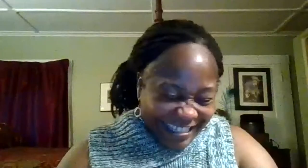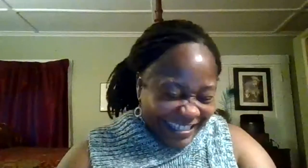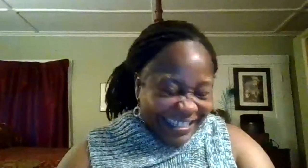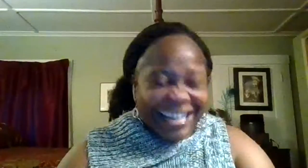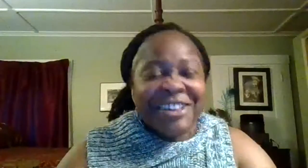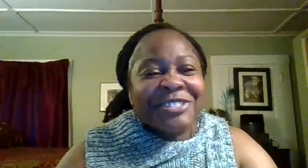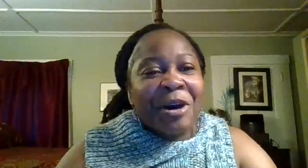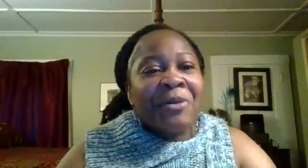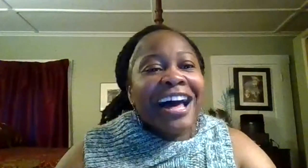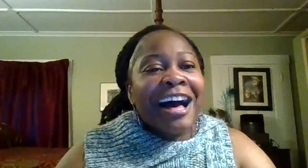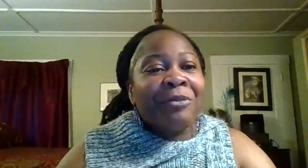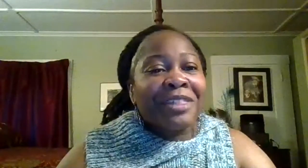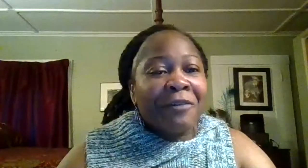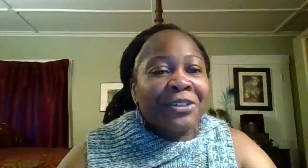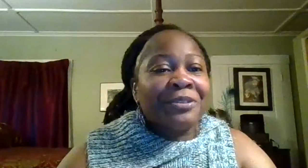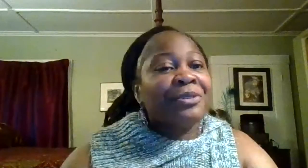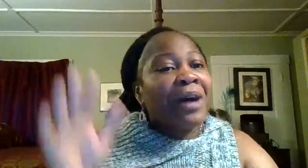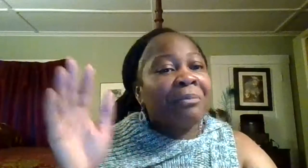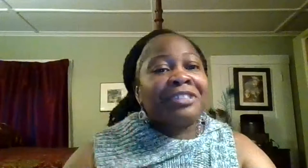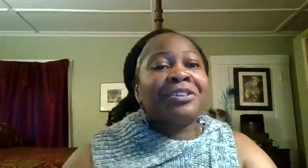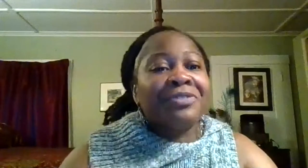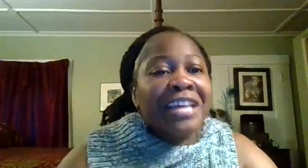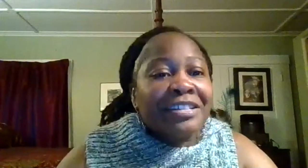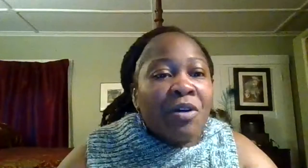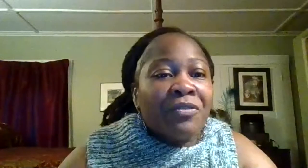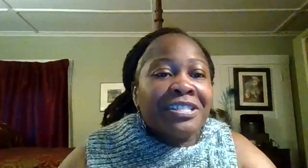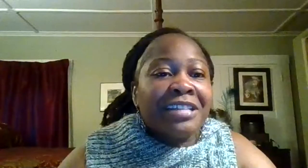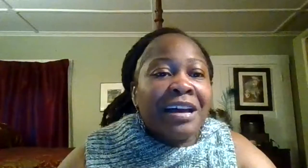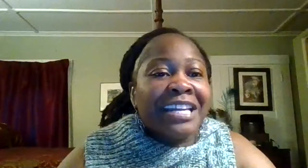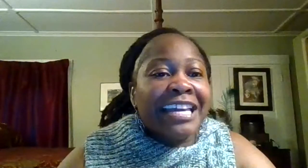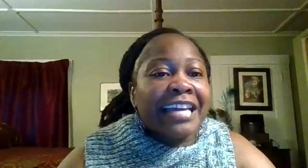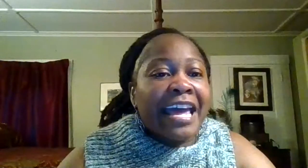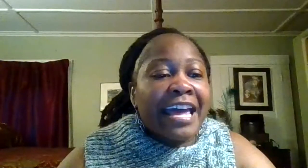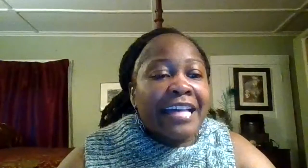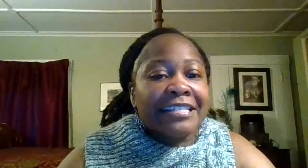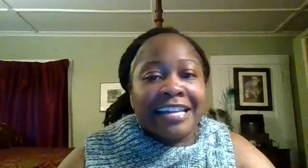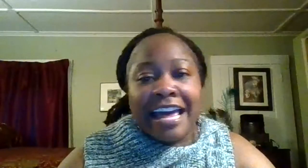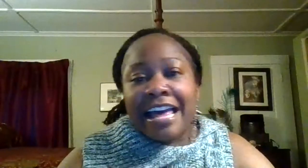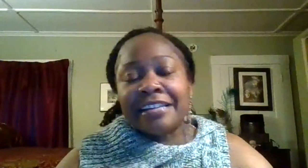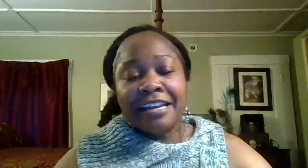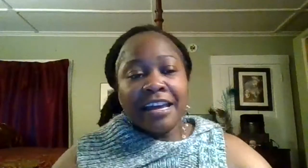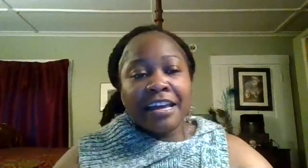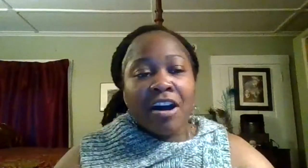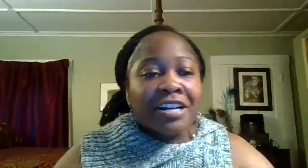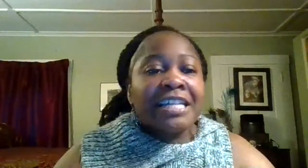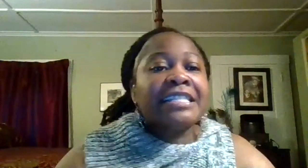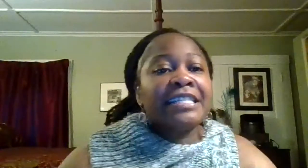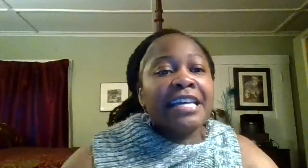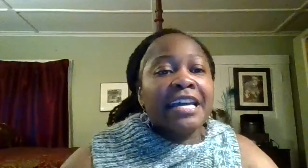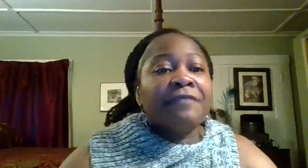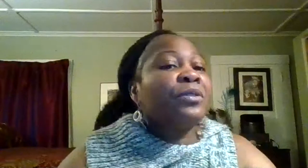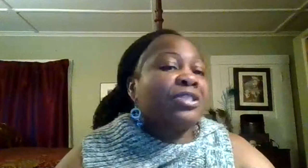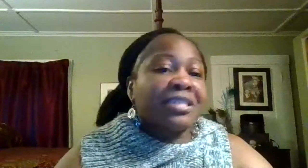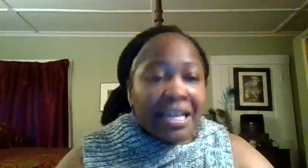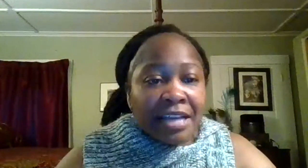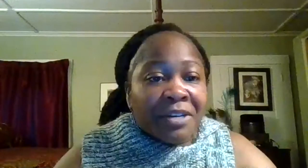apologize. So without further ado, I'm going to turn things over to Dominique. And again, artists,